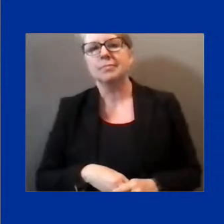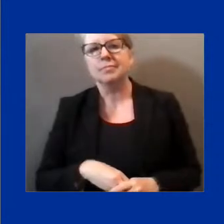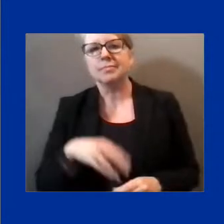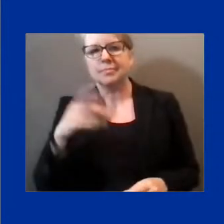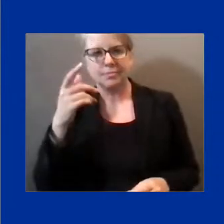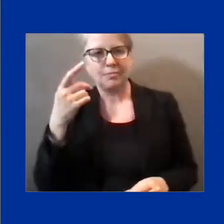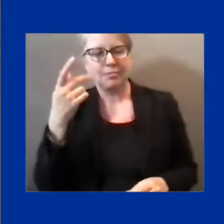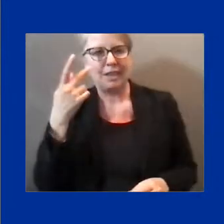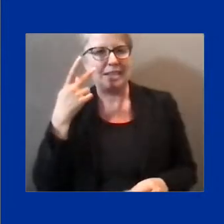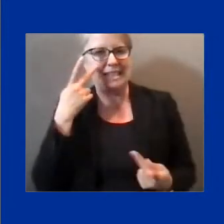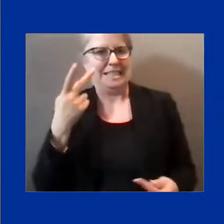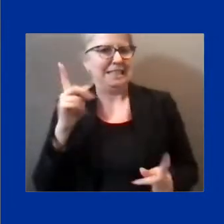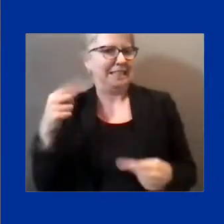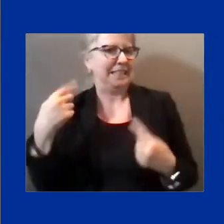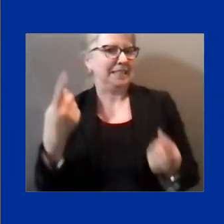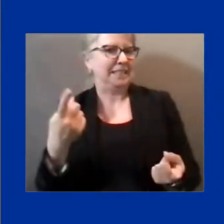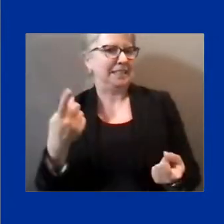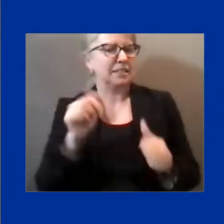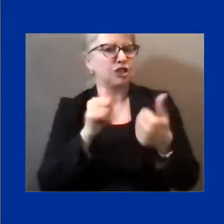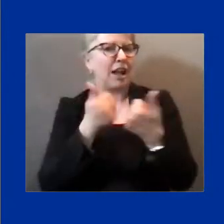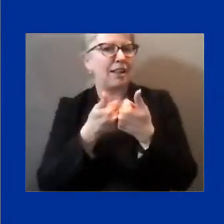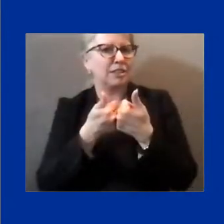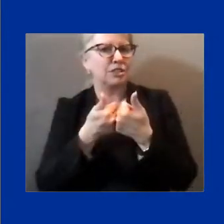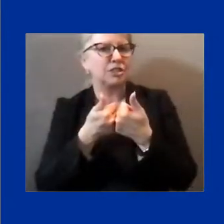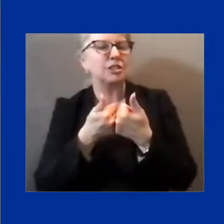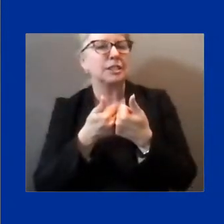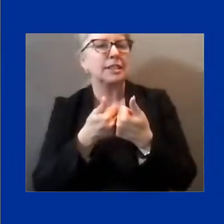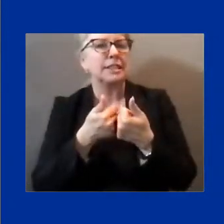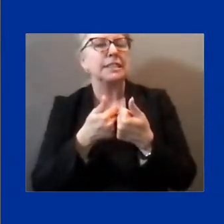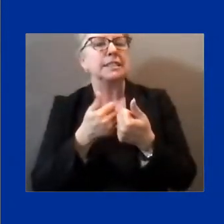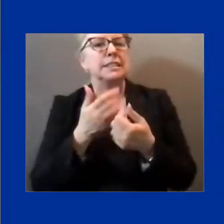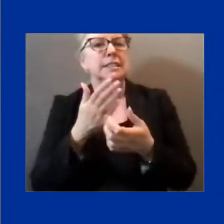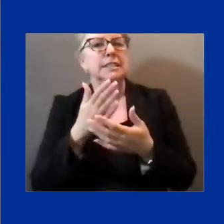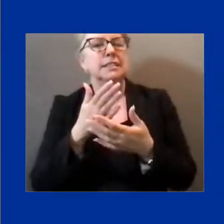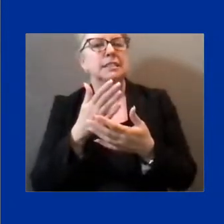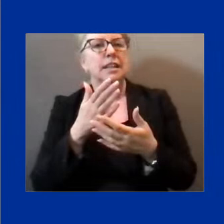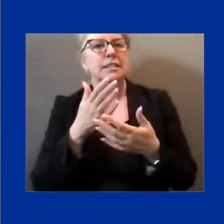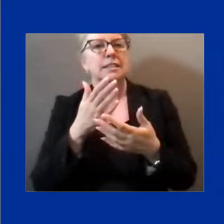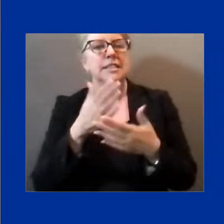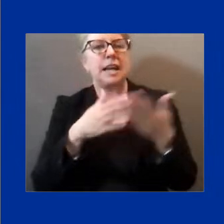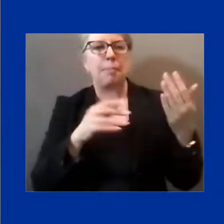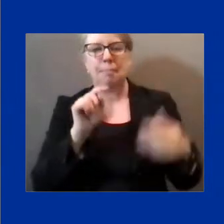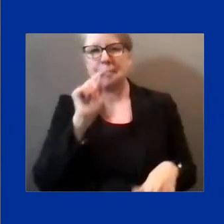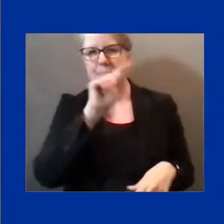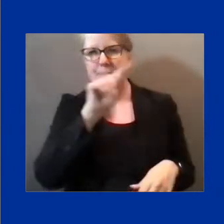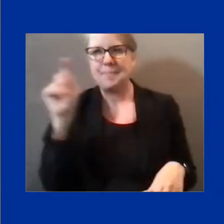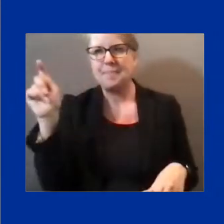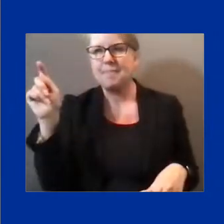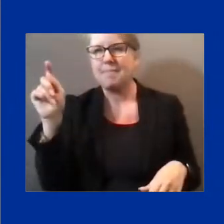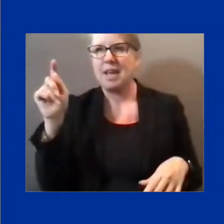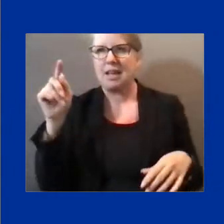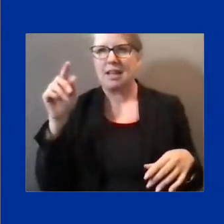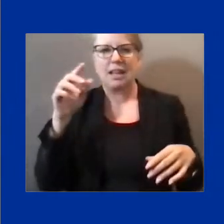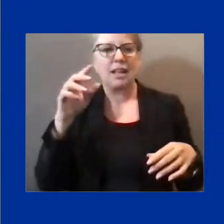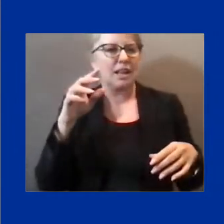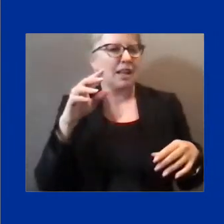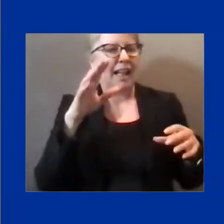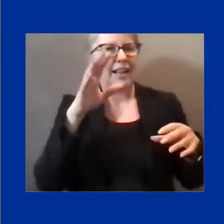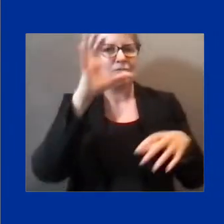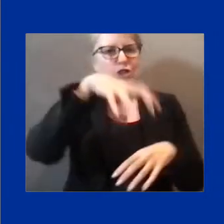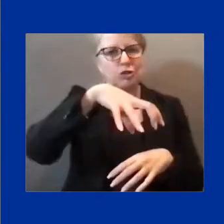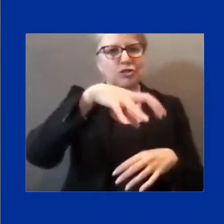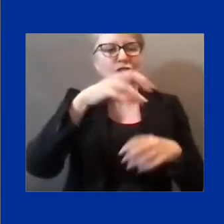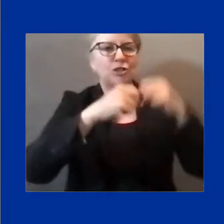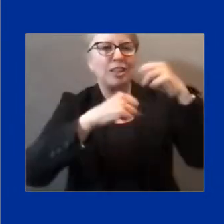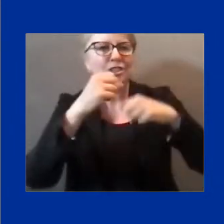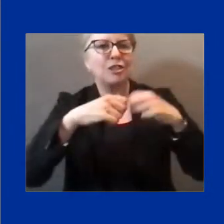challenge in certain sort of amenities and with crowding around those. And so we think